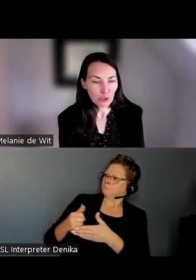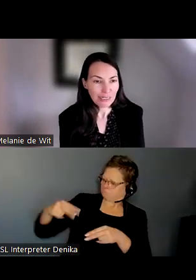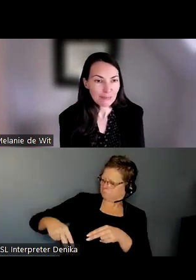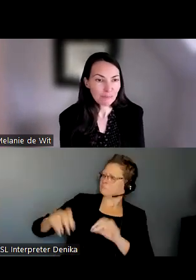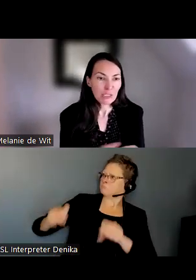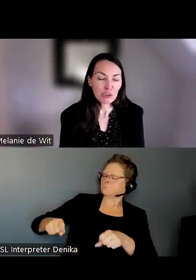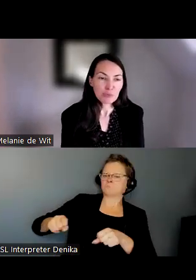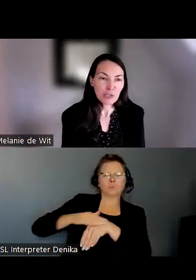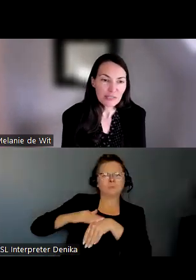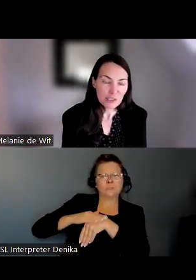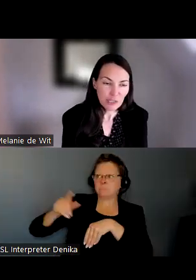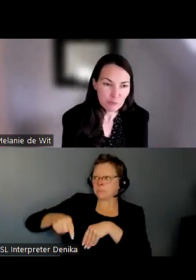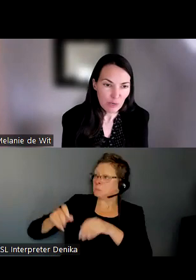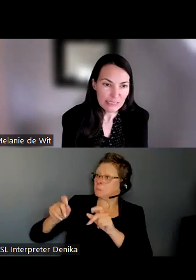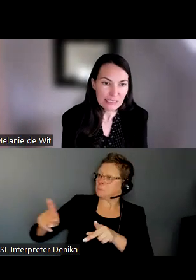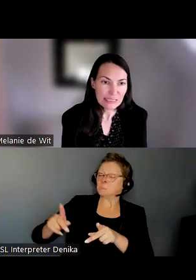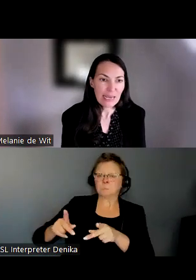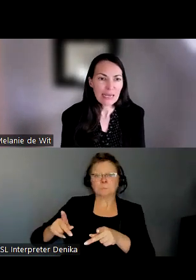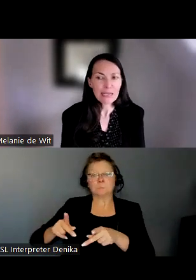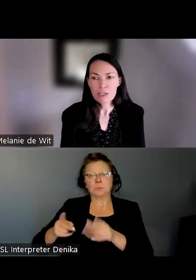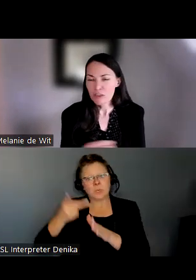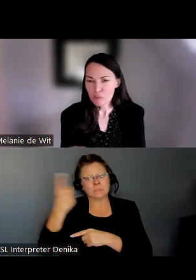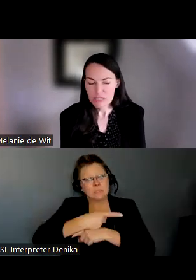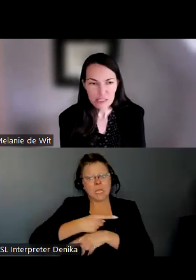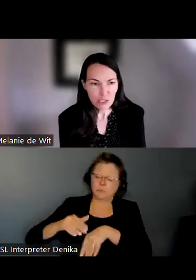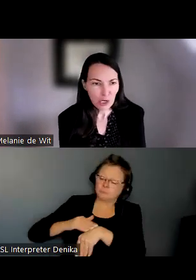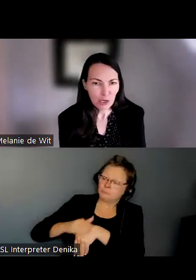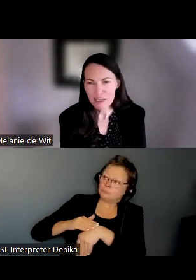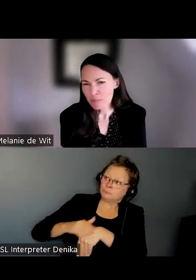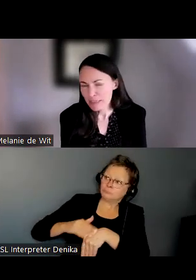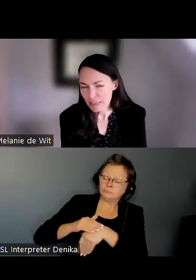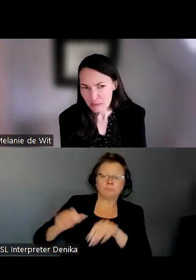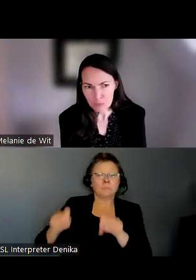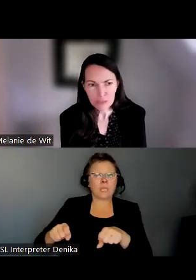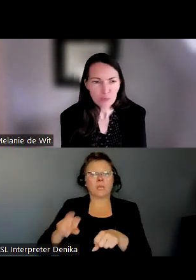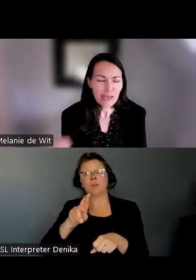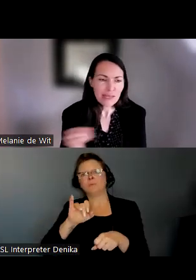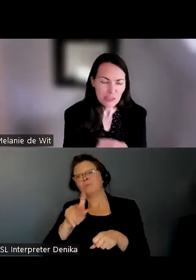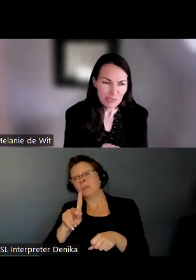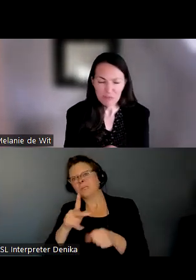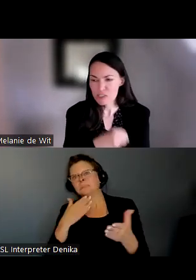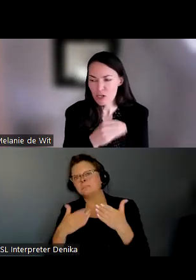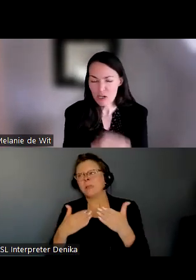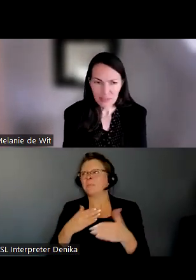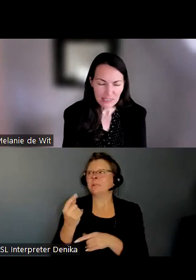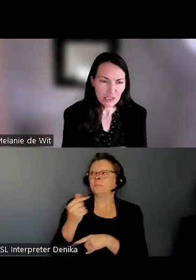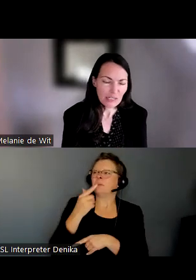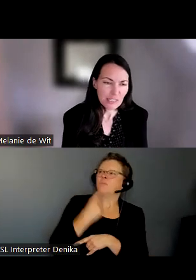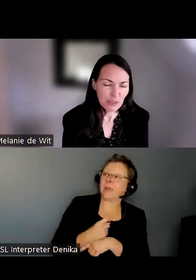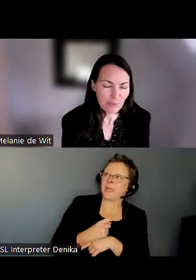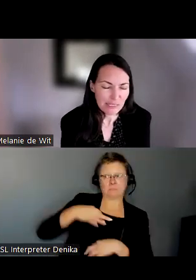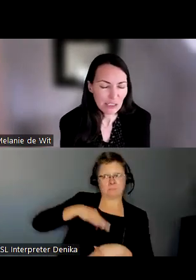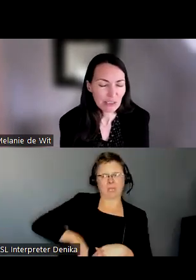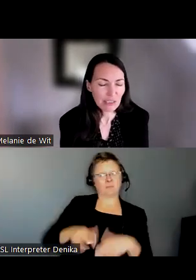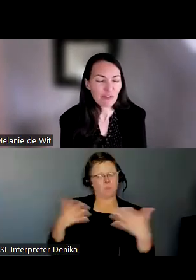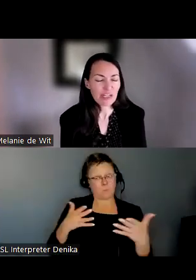antibiotic cream. You apply this cream twice a day. The risks are that it might get a little bit red. The benefits are that it's going to deal